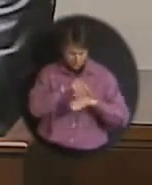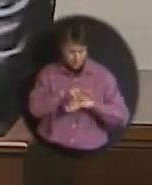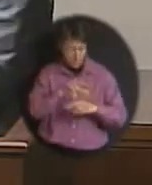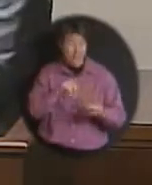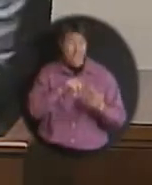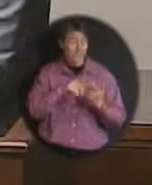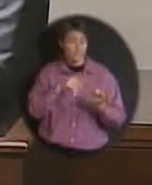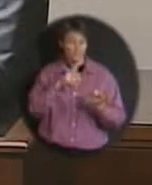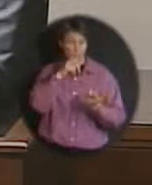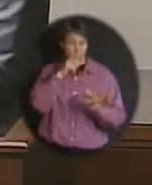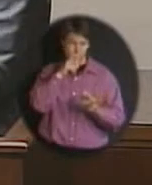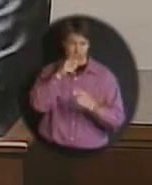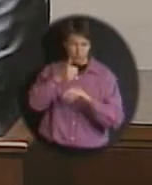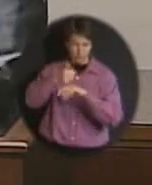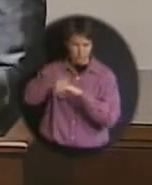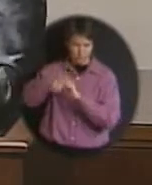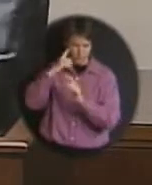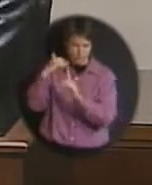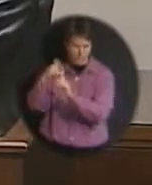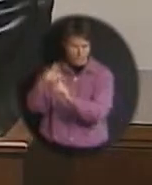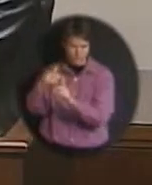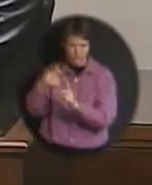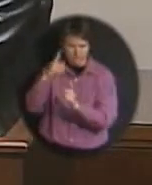whoever the alleged bully was, and then we start